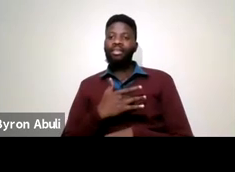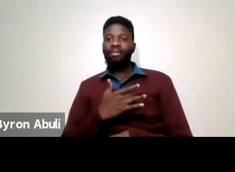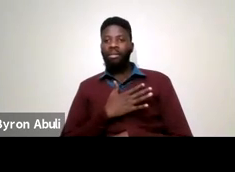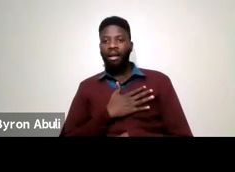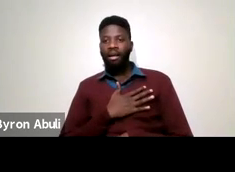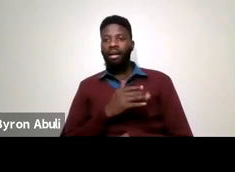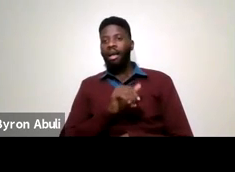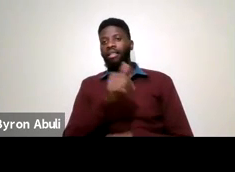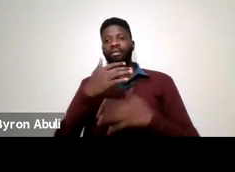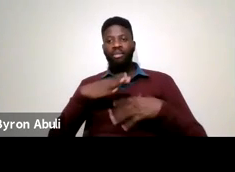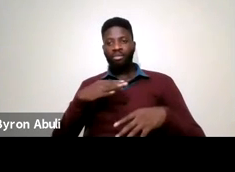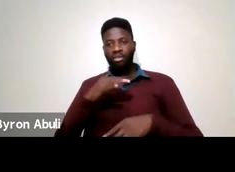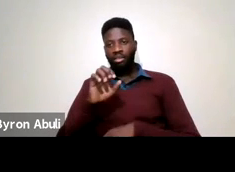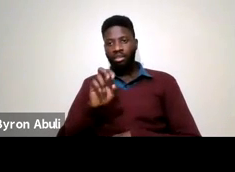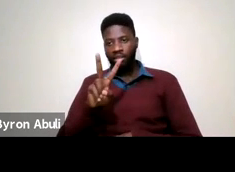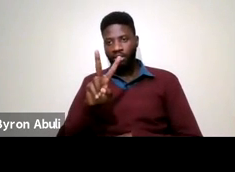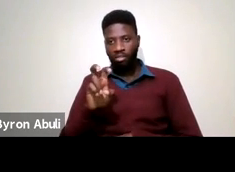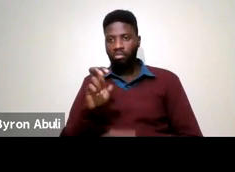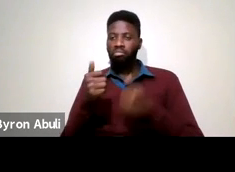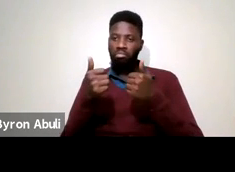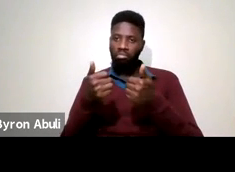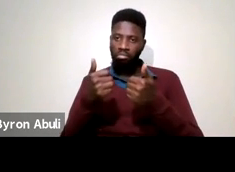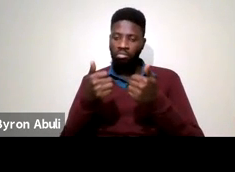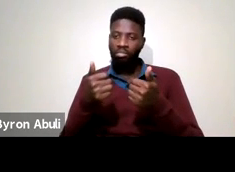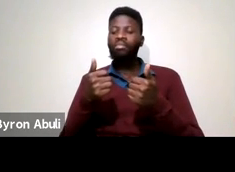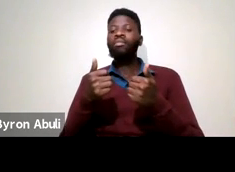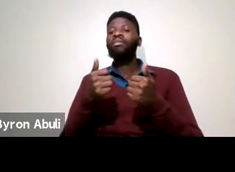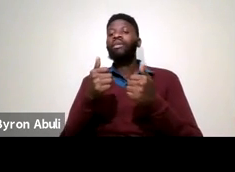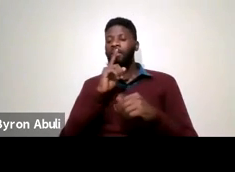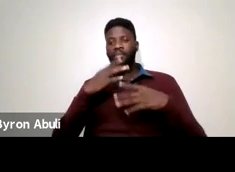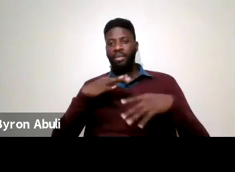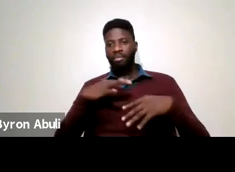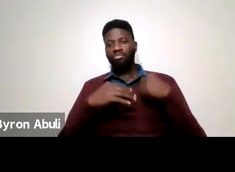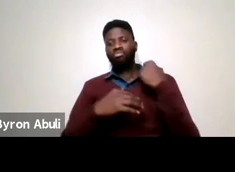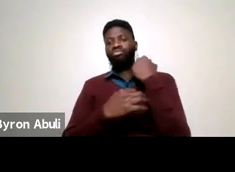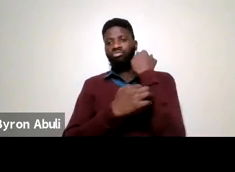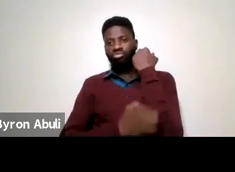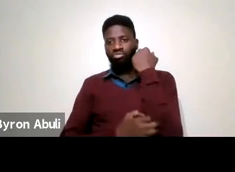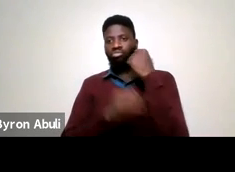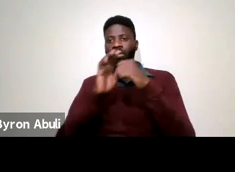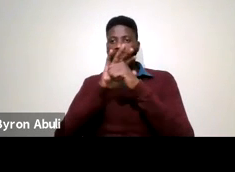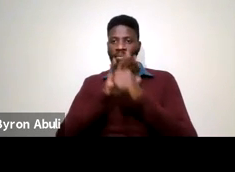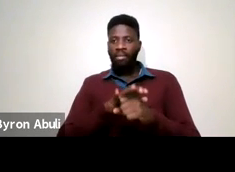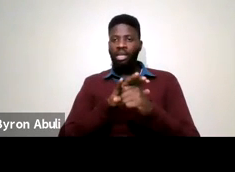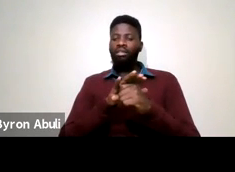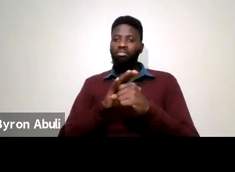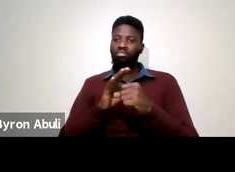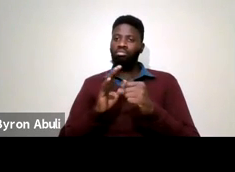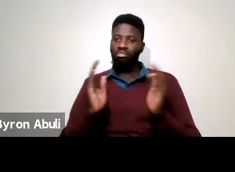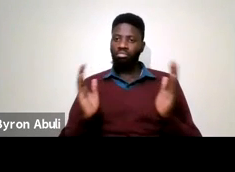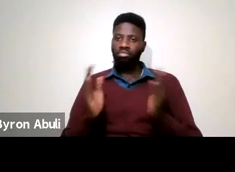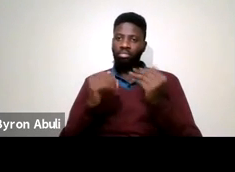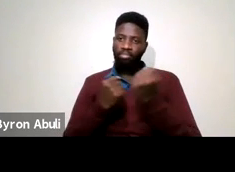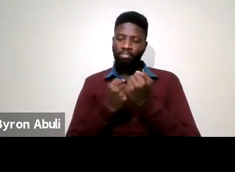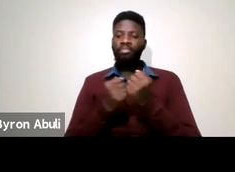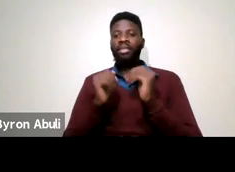If I love that, you want to inspire, especially the marginalized, before you expire. That's extremely important. But what are the